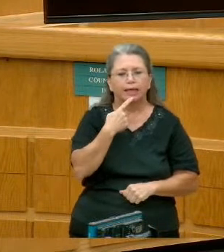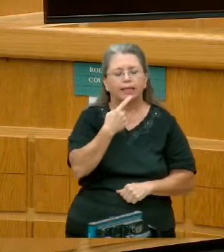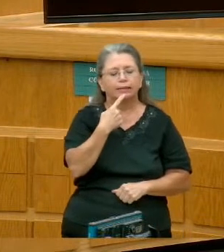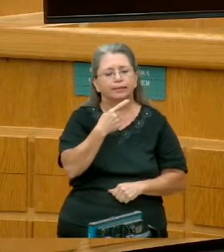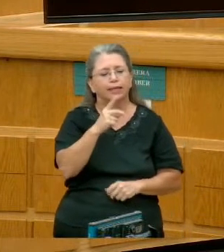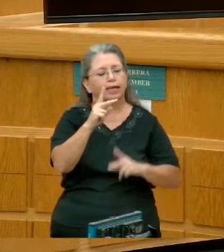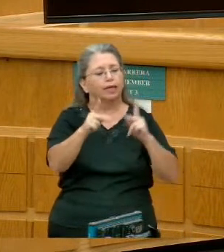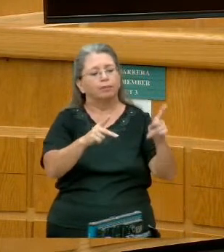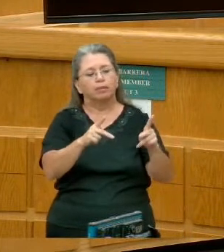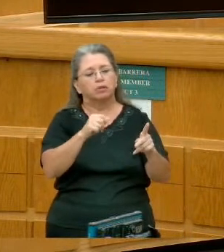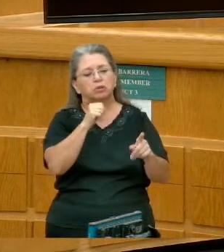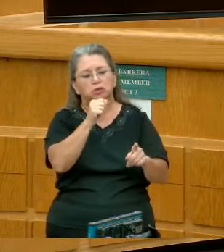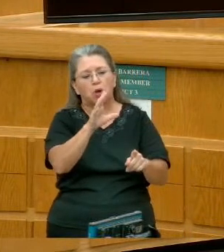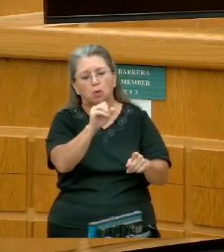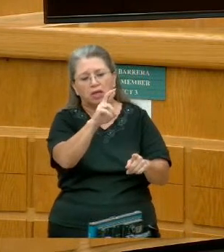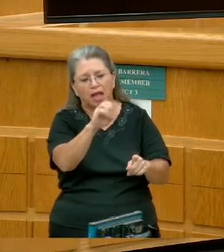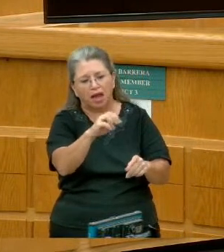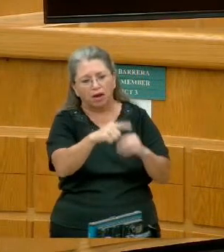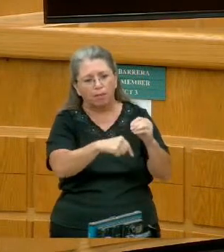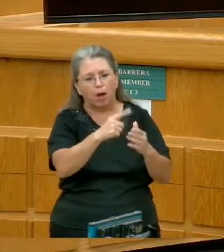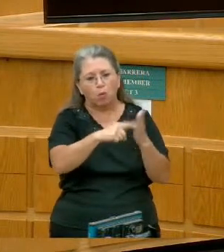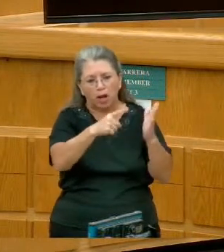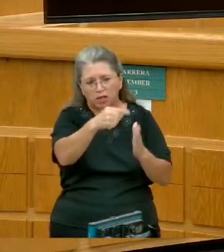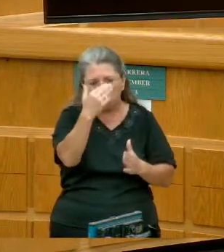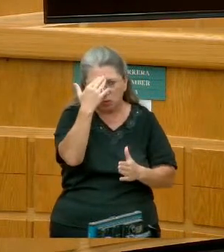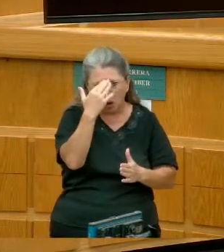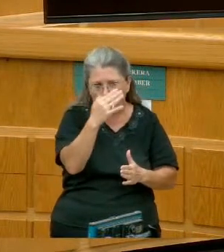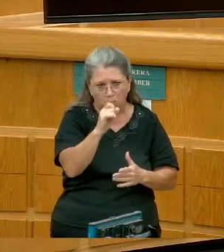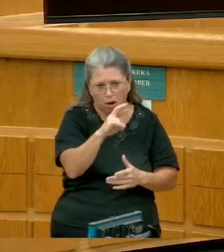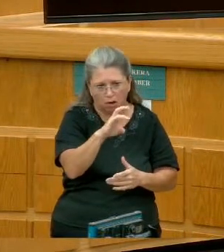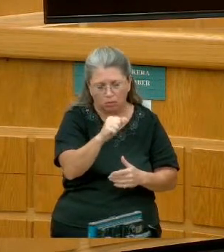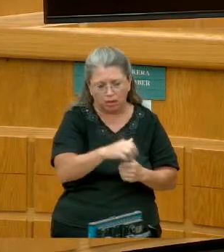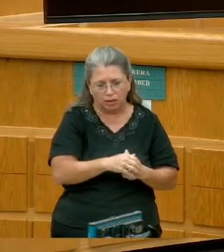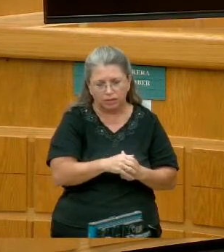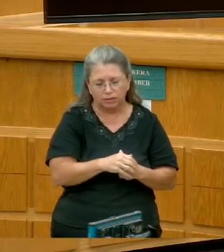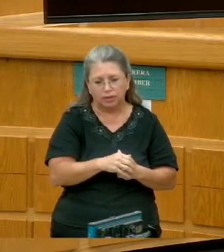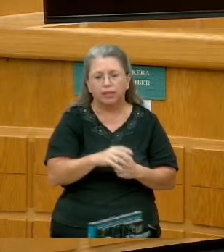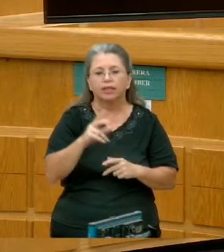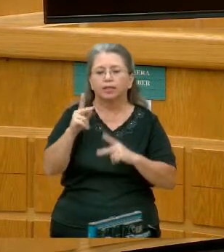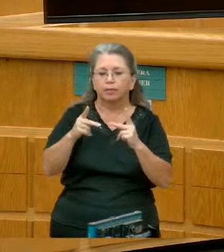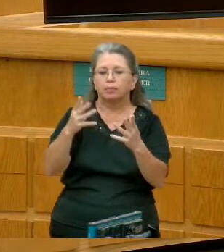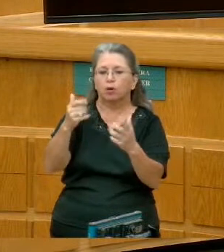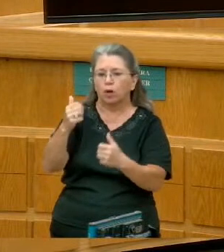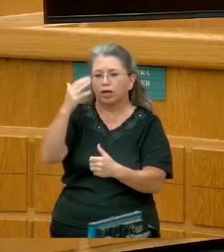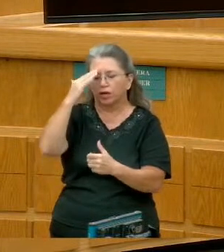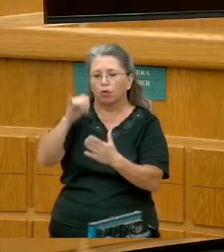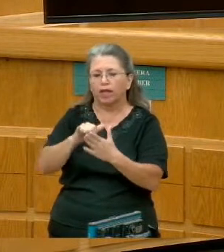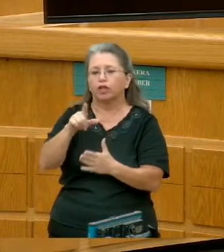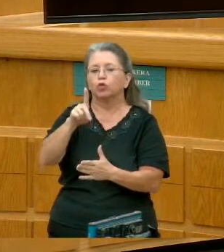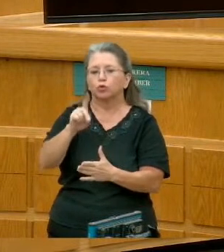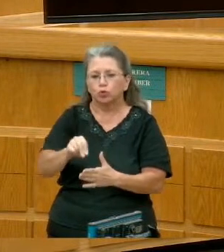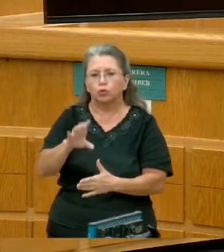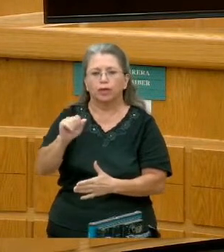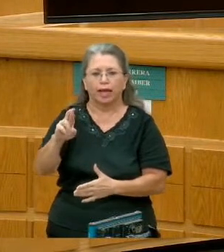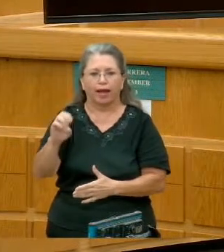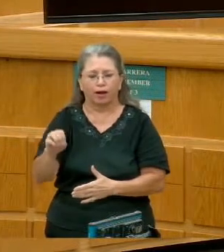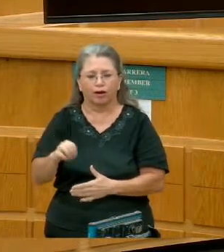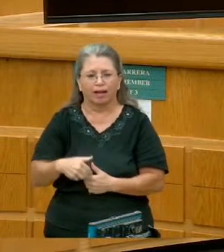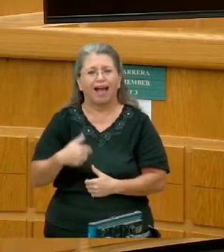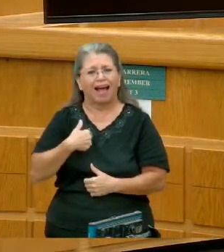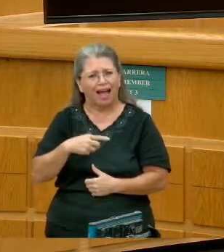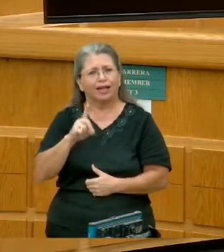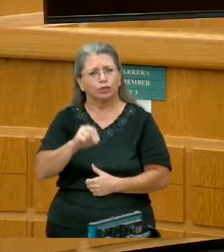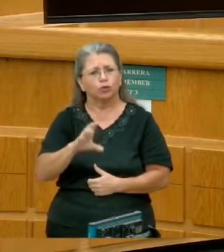really care about what you know, Barbara. They want to know that you care. Well, I